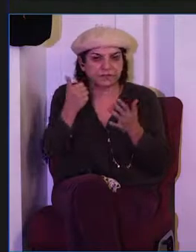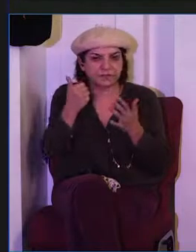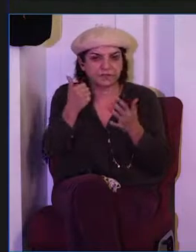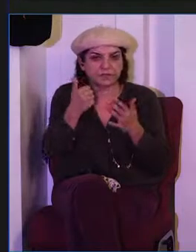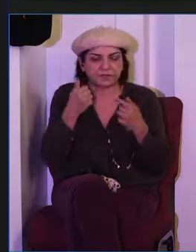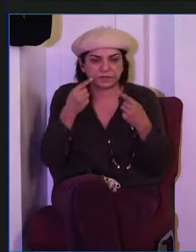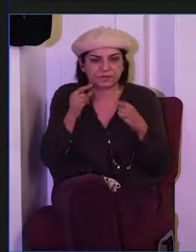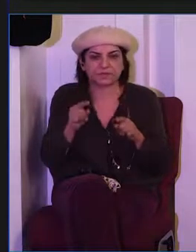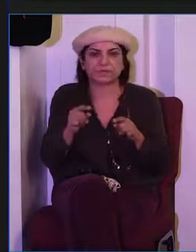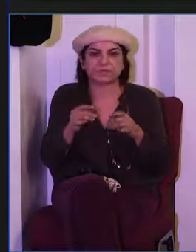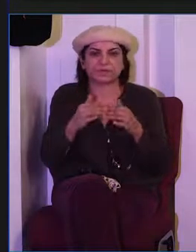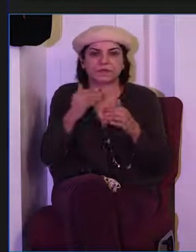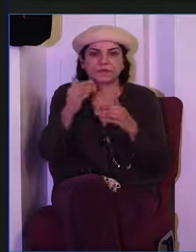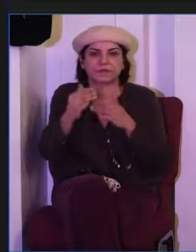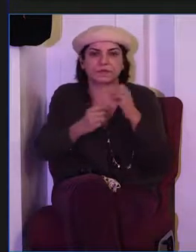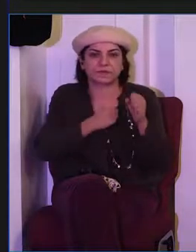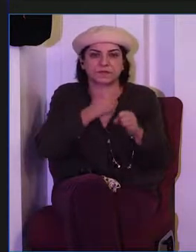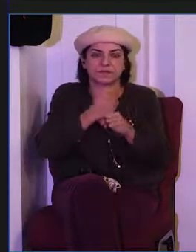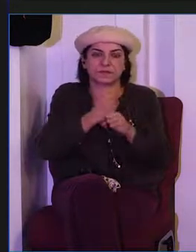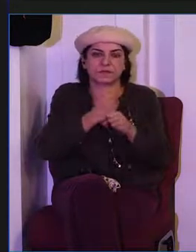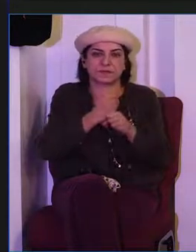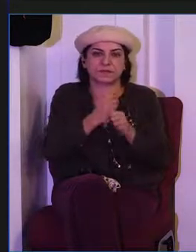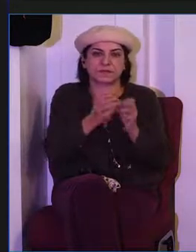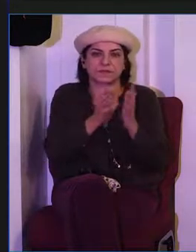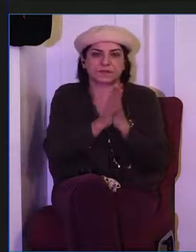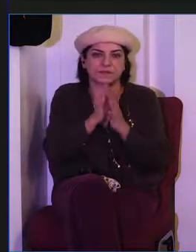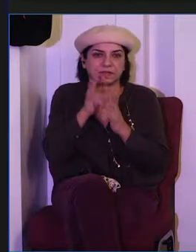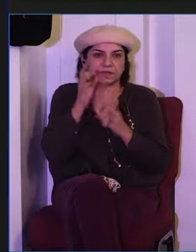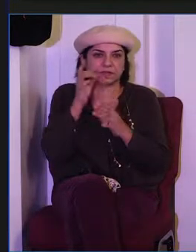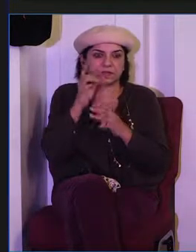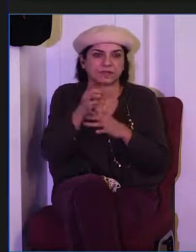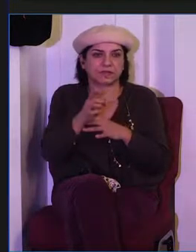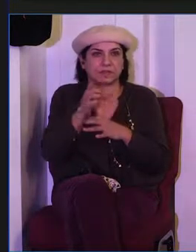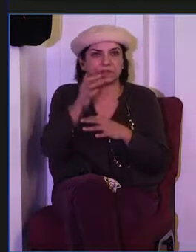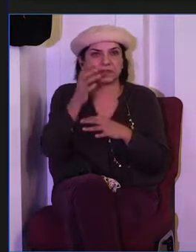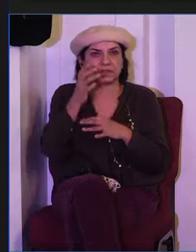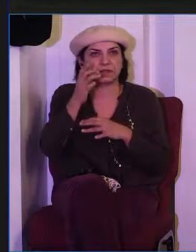next years, I pray, God, that you will be with them.